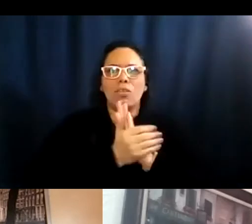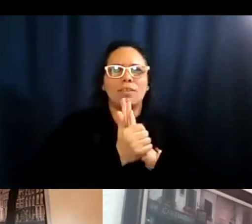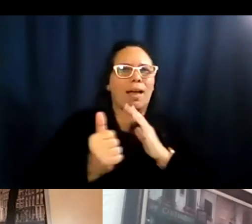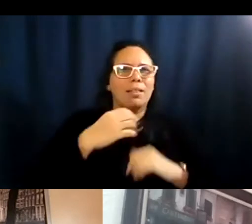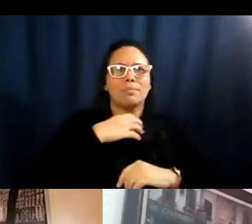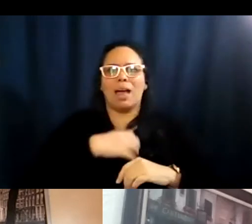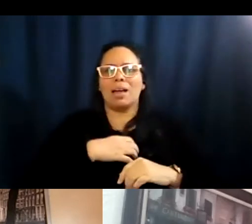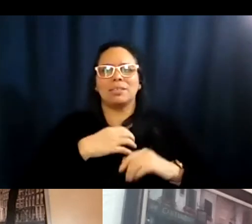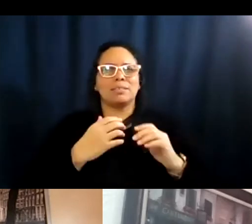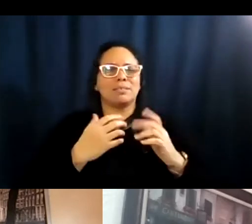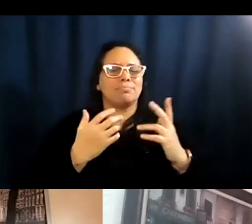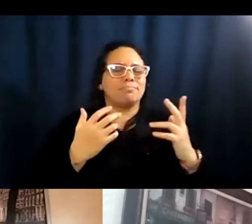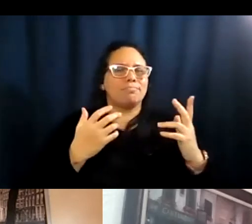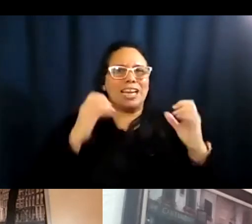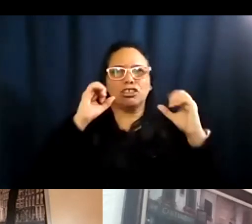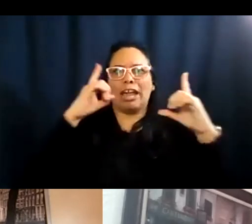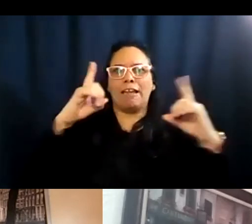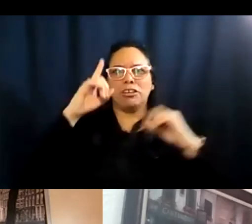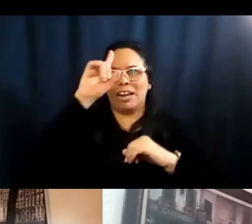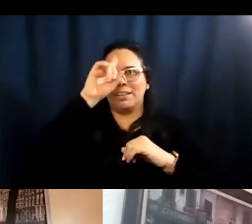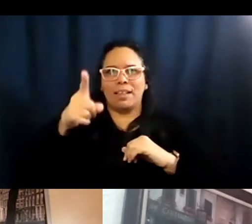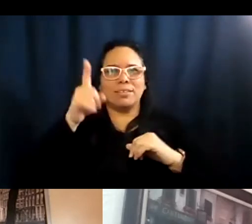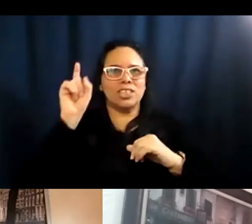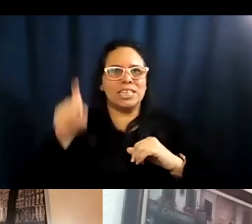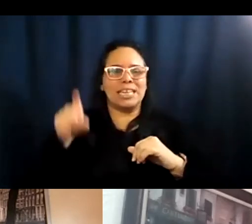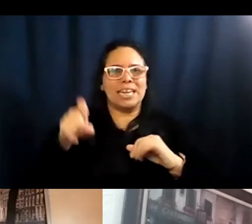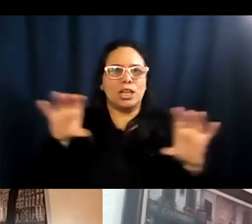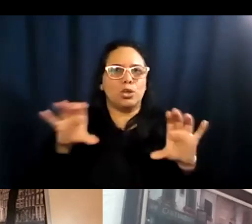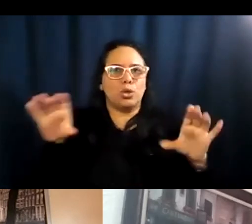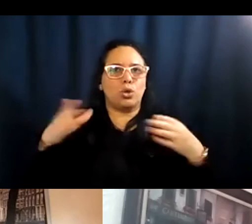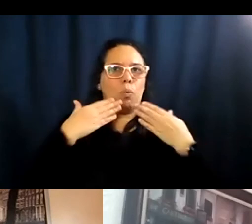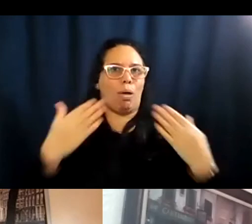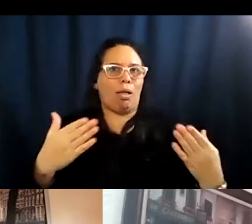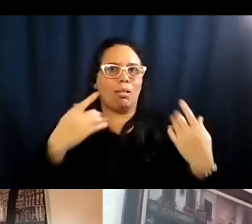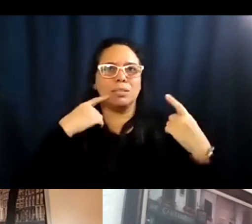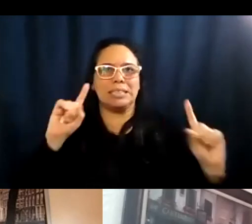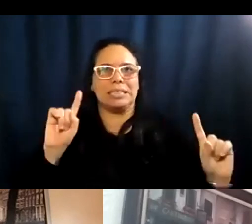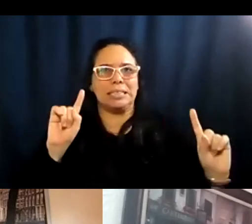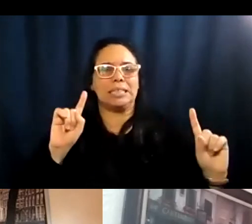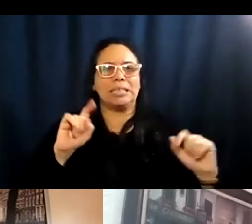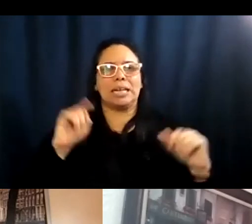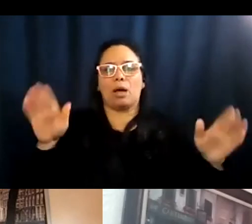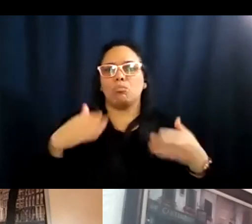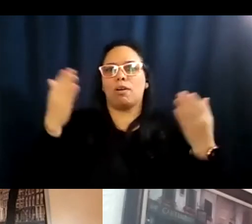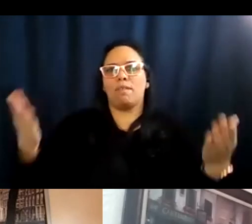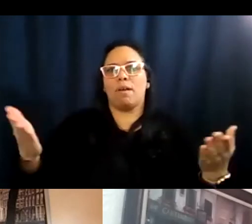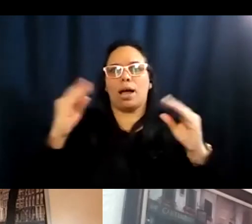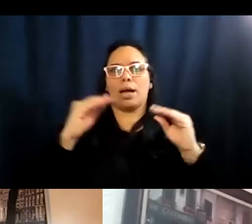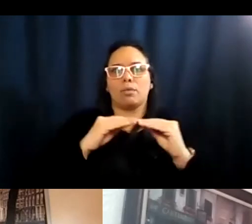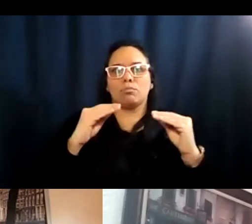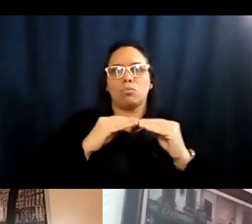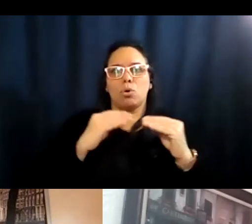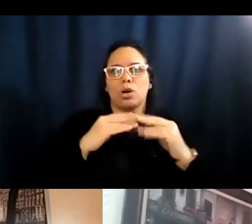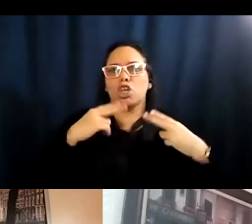skills, educations, intelligence that we need to do well and succeed and provide more humane services